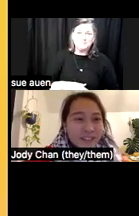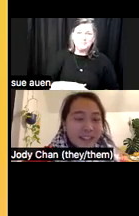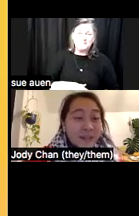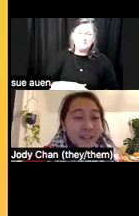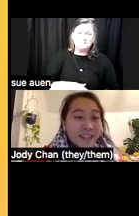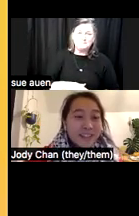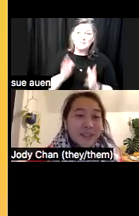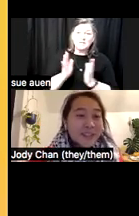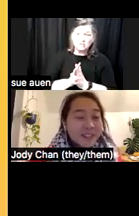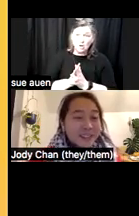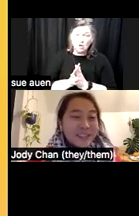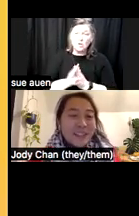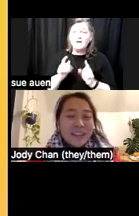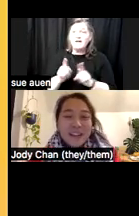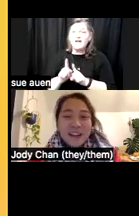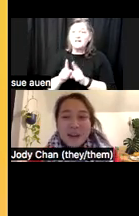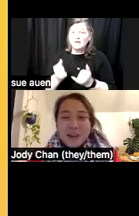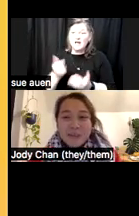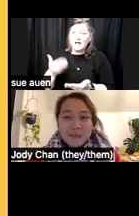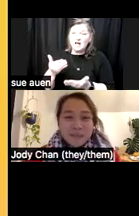So as we close,